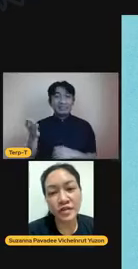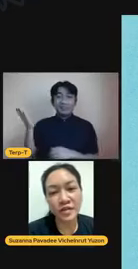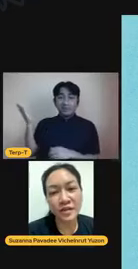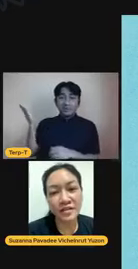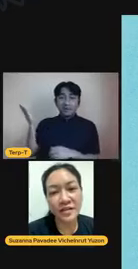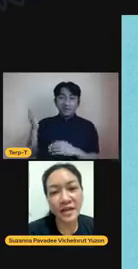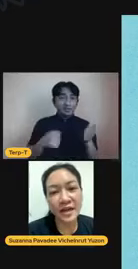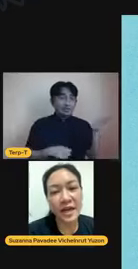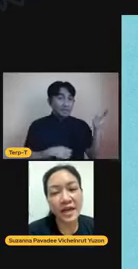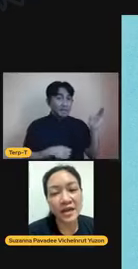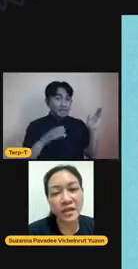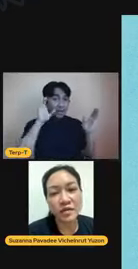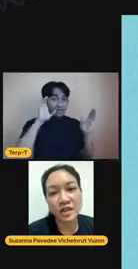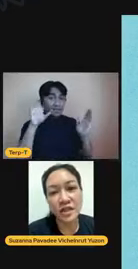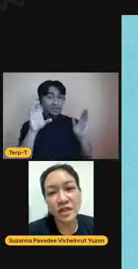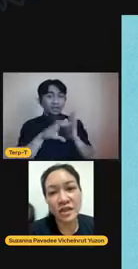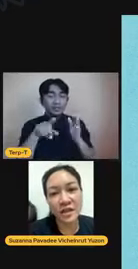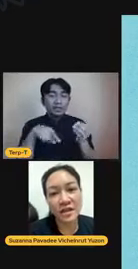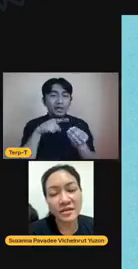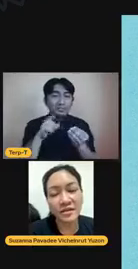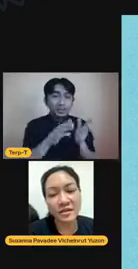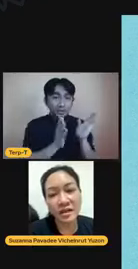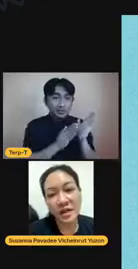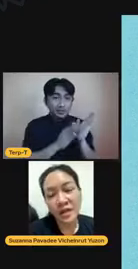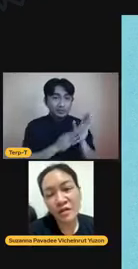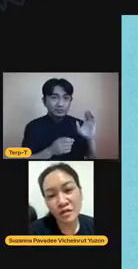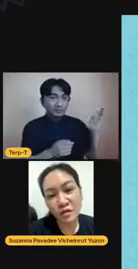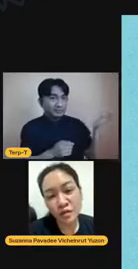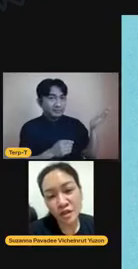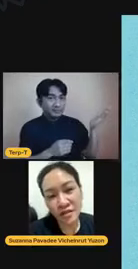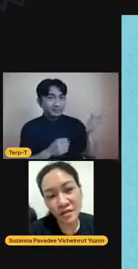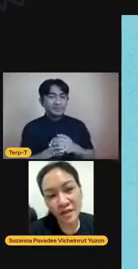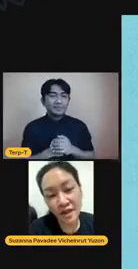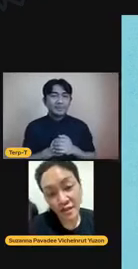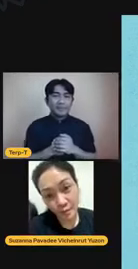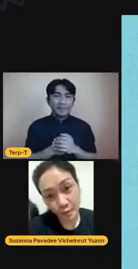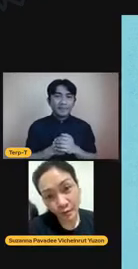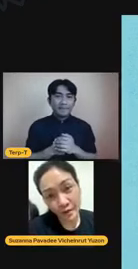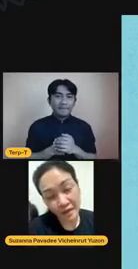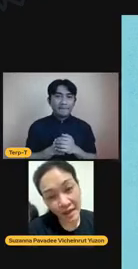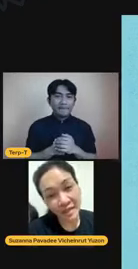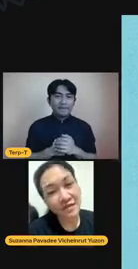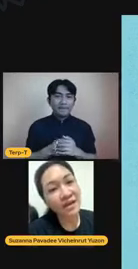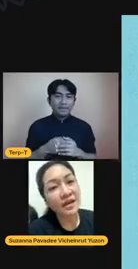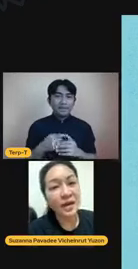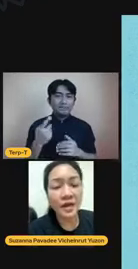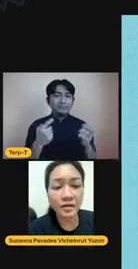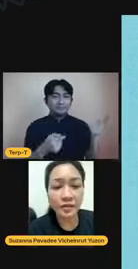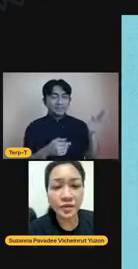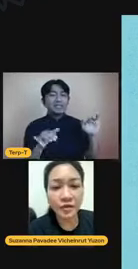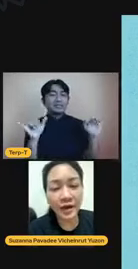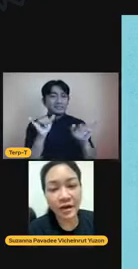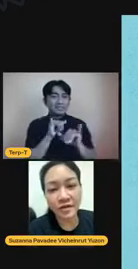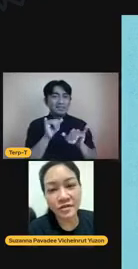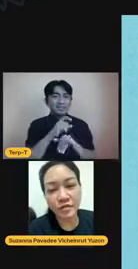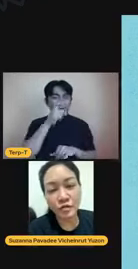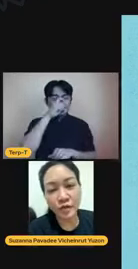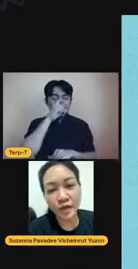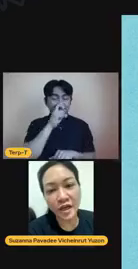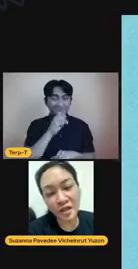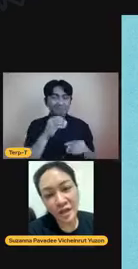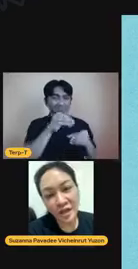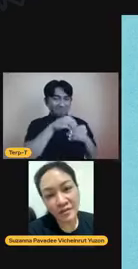So as you can see that, you know, she is in her school, she's in the age-appropriate class, and we try hard